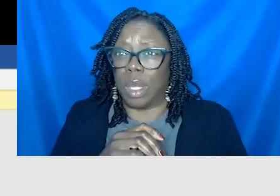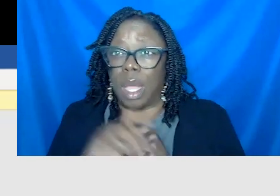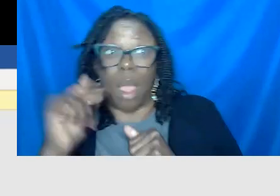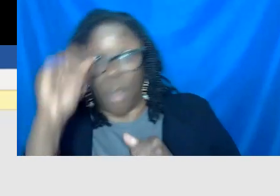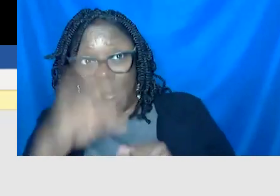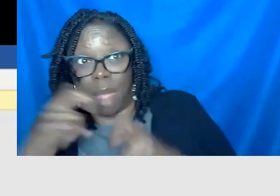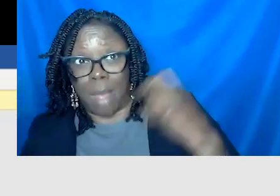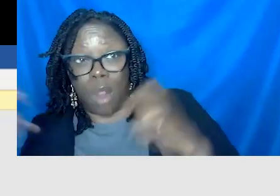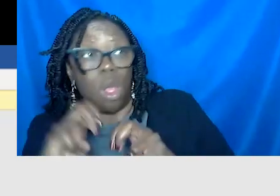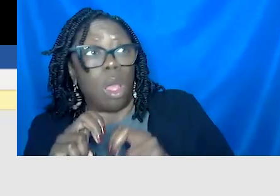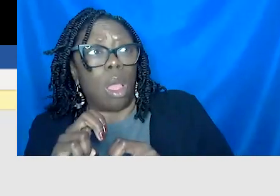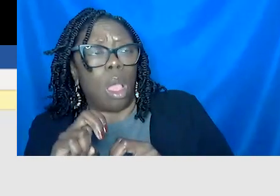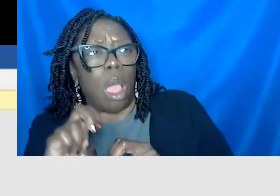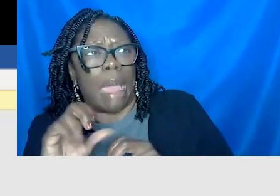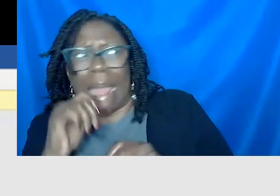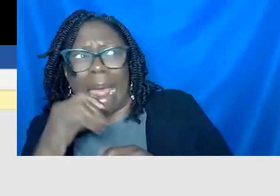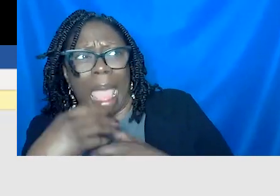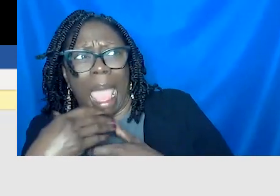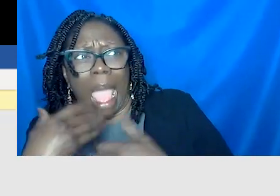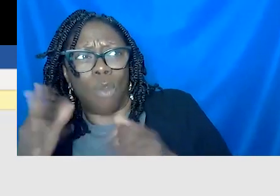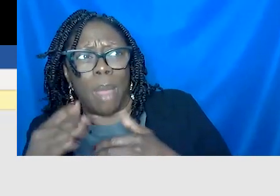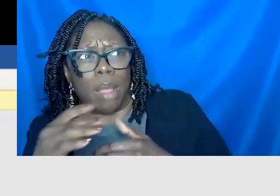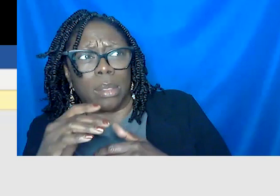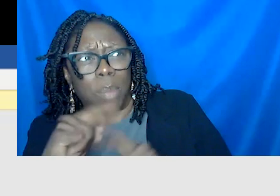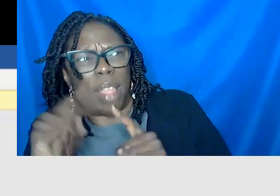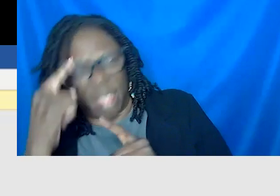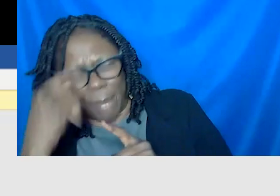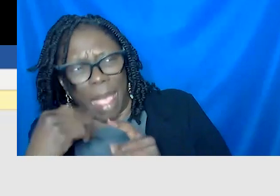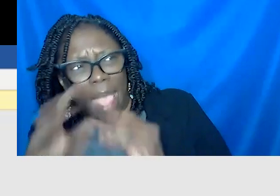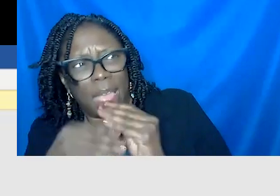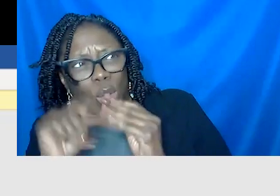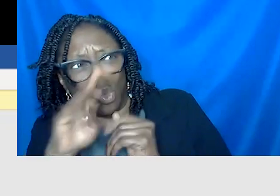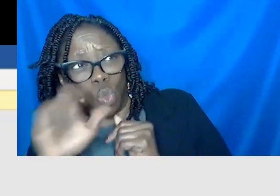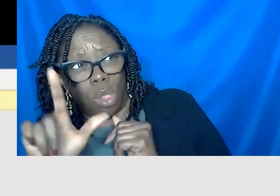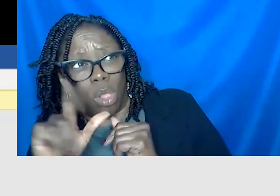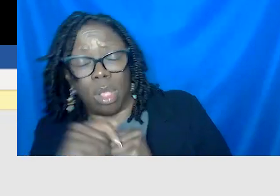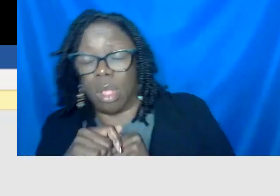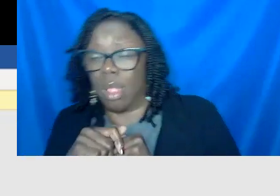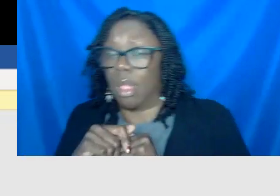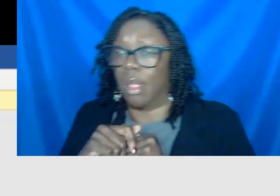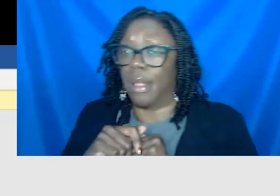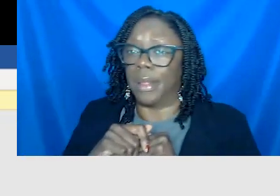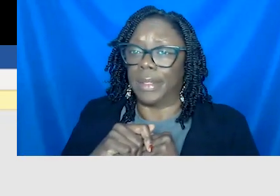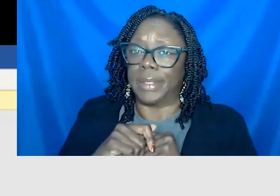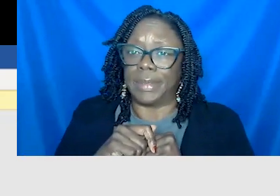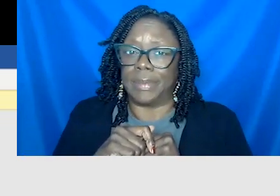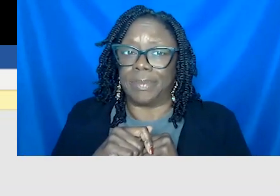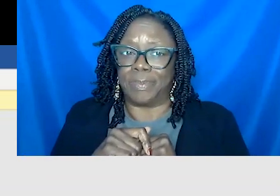are tools. Yeah. Can you go back to the top where you entered the article down? I just want to see what that looks like, at least at the top of the